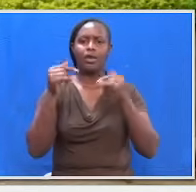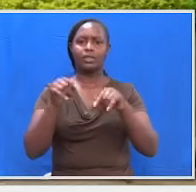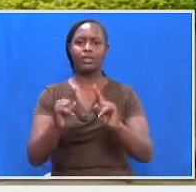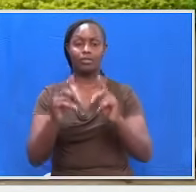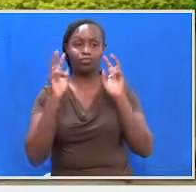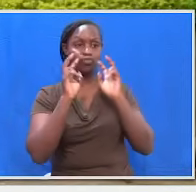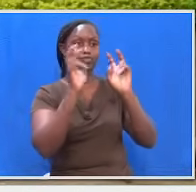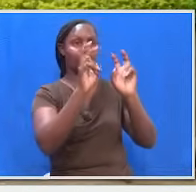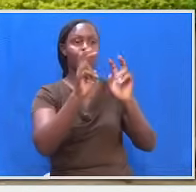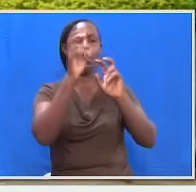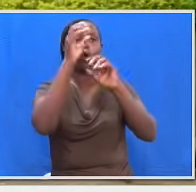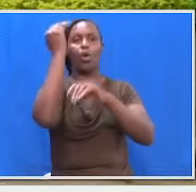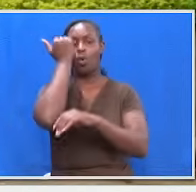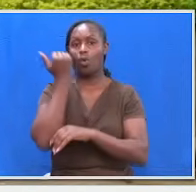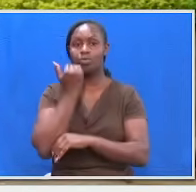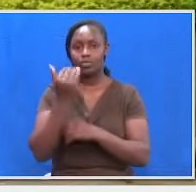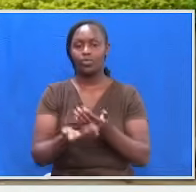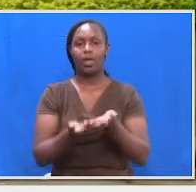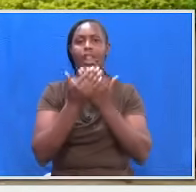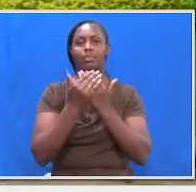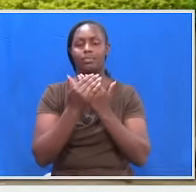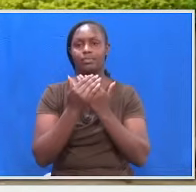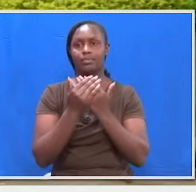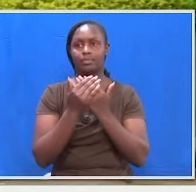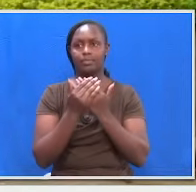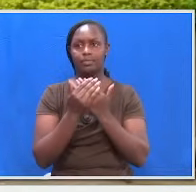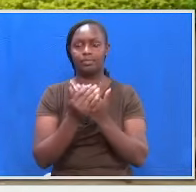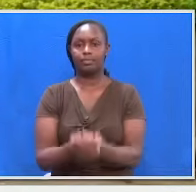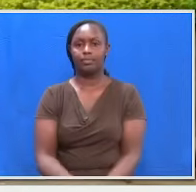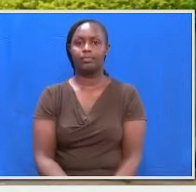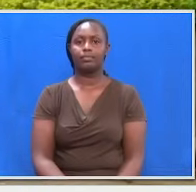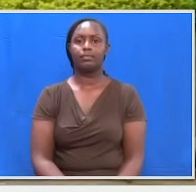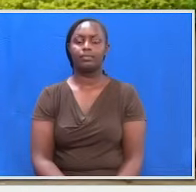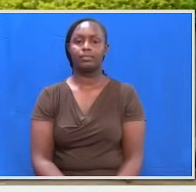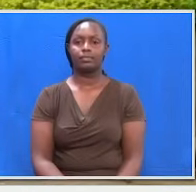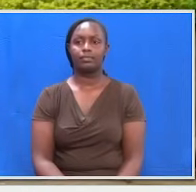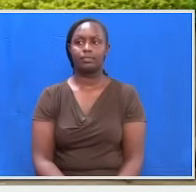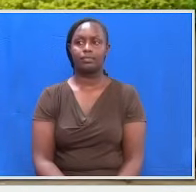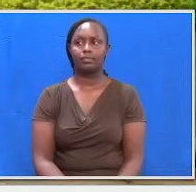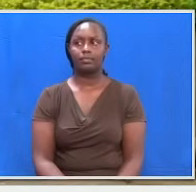mahakama ili kumuokoa kisiasa. Mwege William, Runinga TV 47, Hospitali ya Karen, Nairobi.